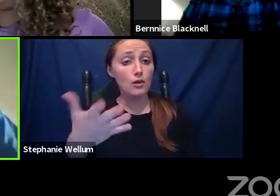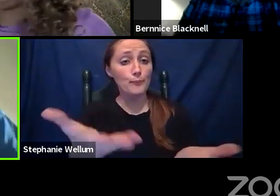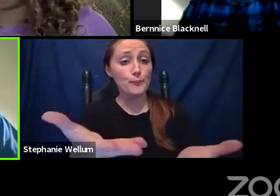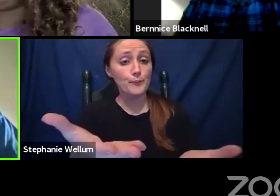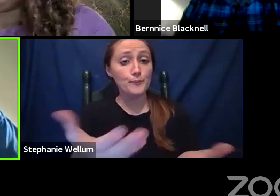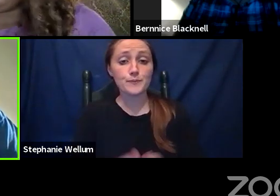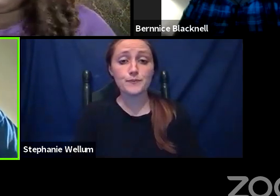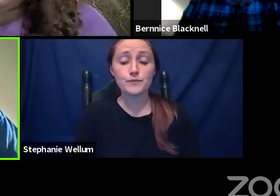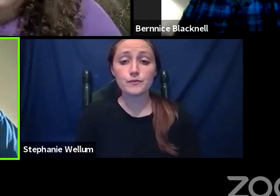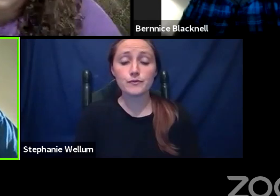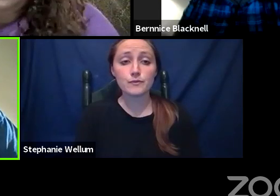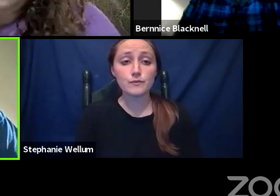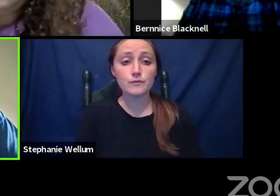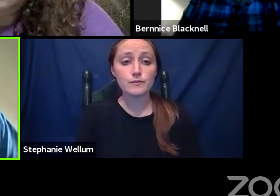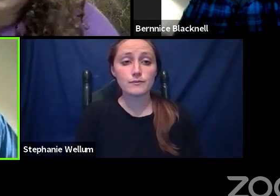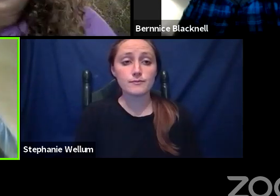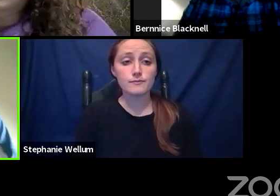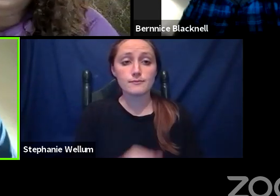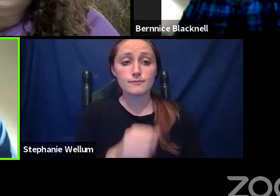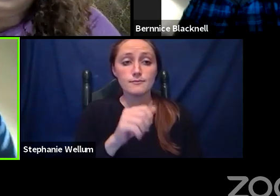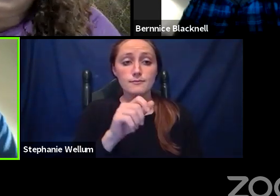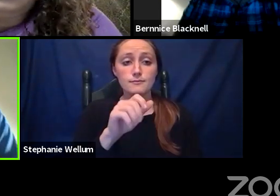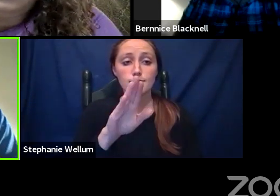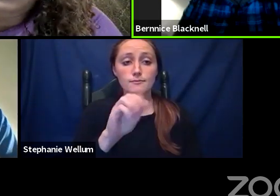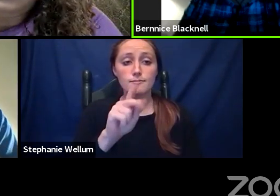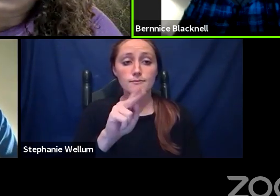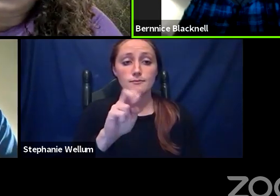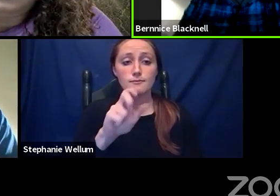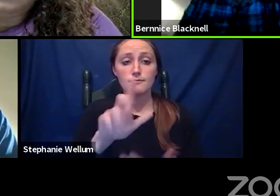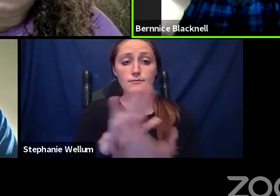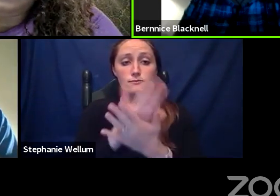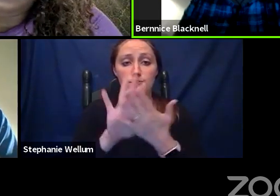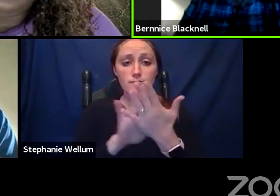Well, I haven't seen documents. So,